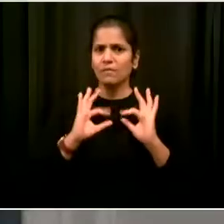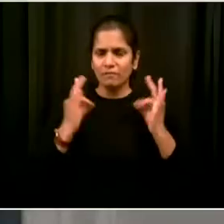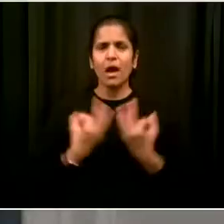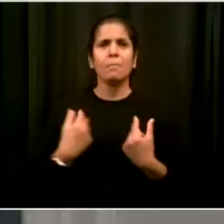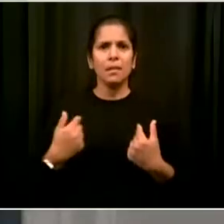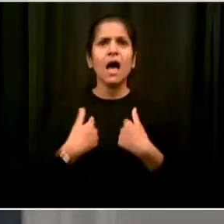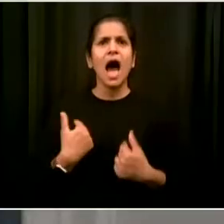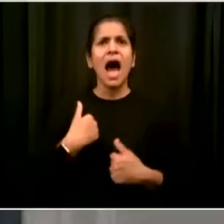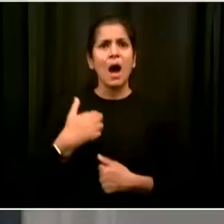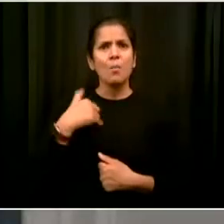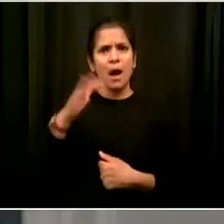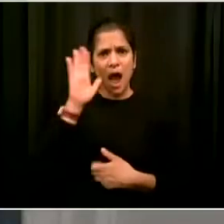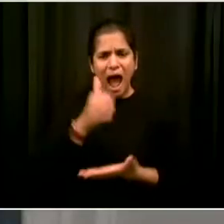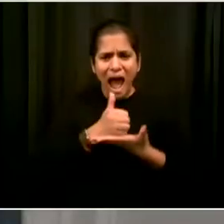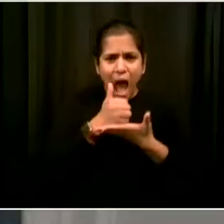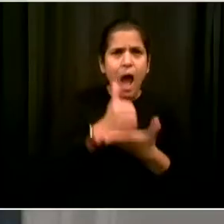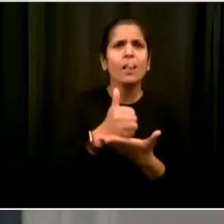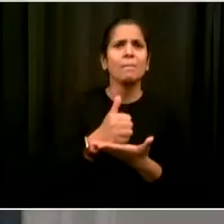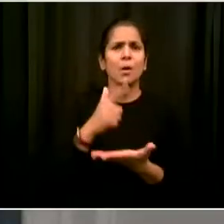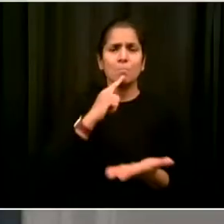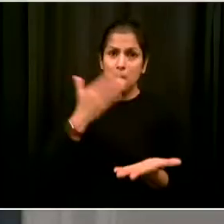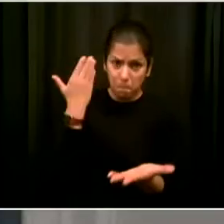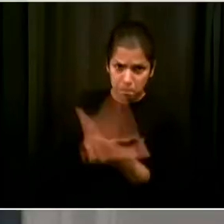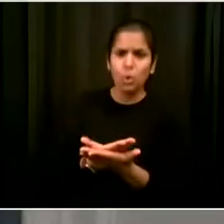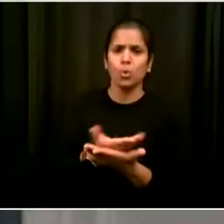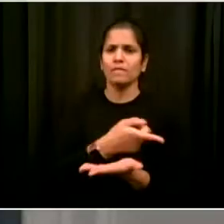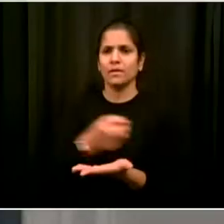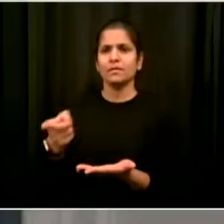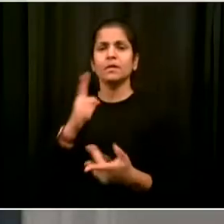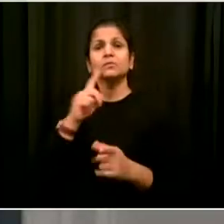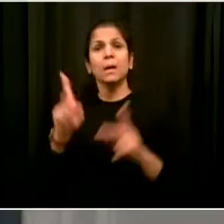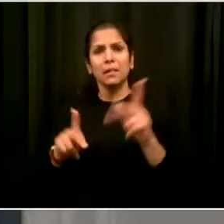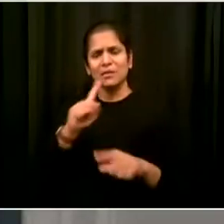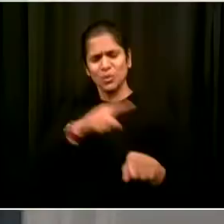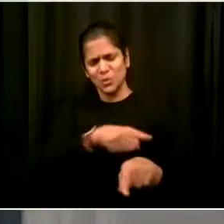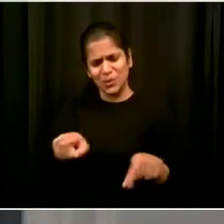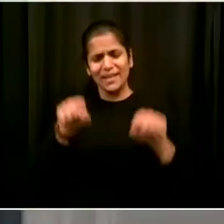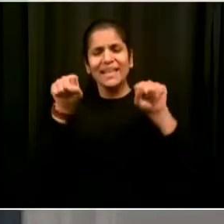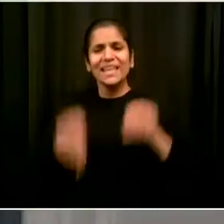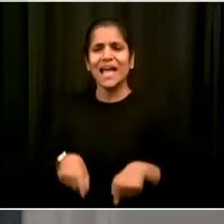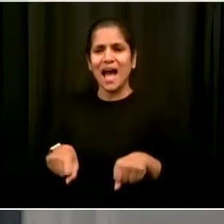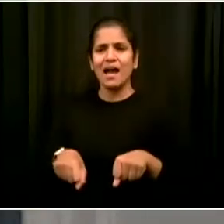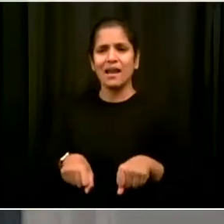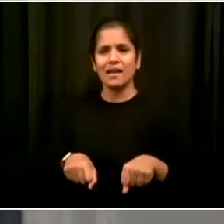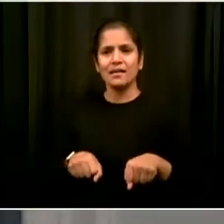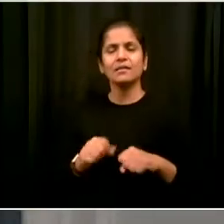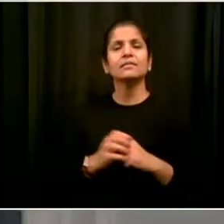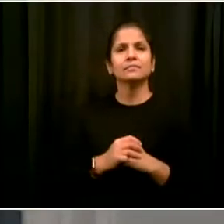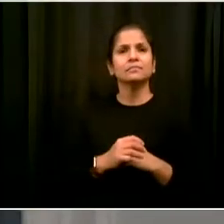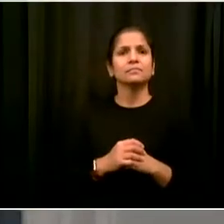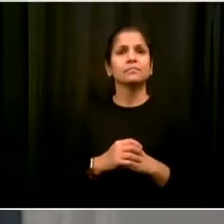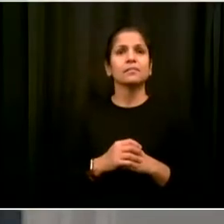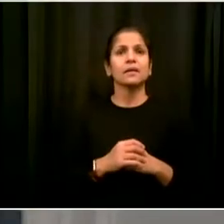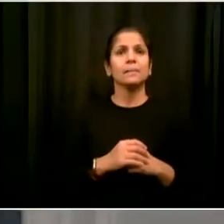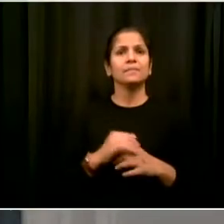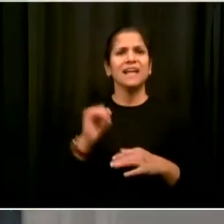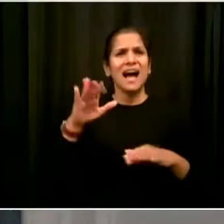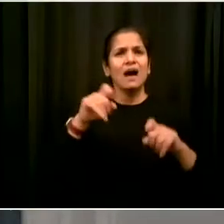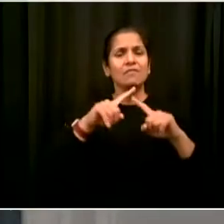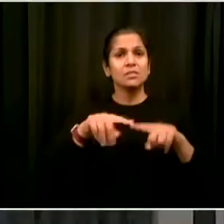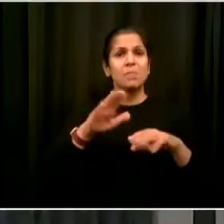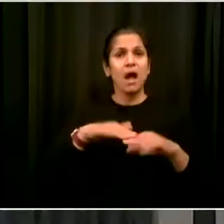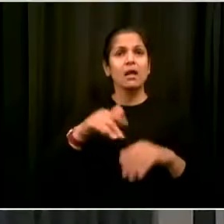really making sure that individuals like myself, other providers, trusted messengers are out in the community really talking to